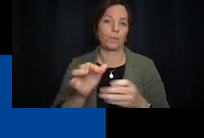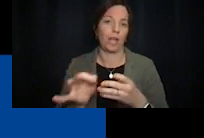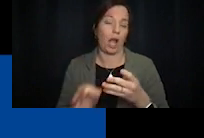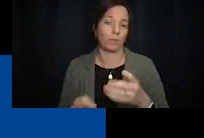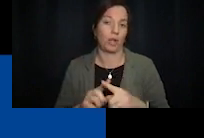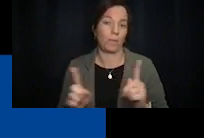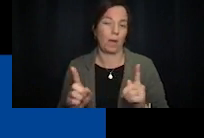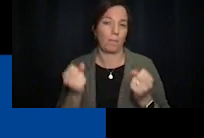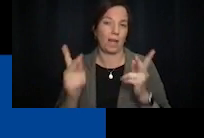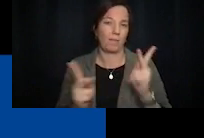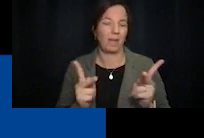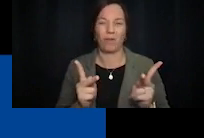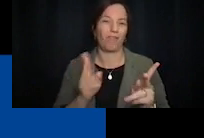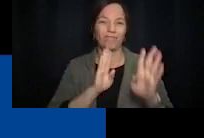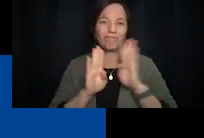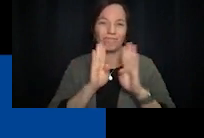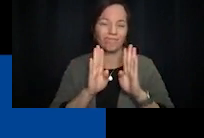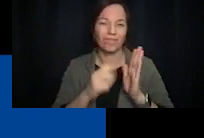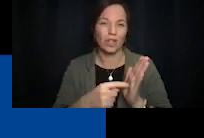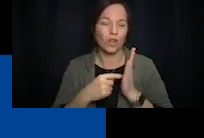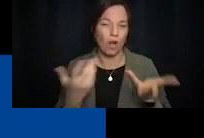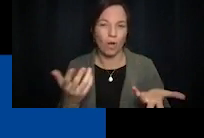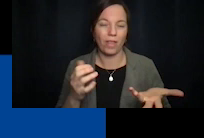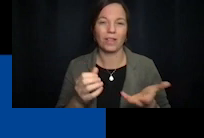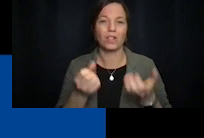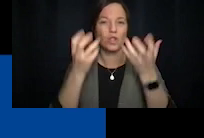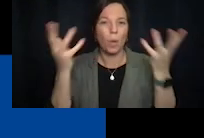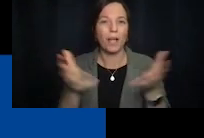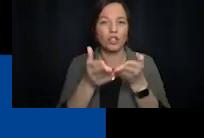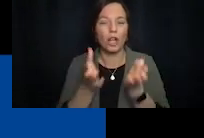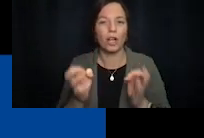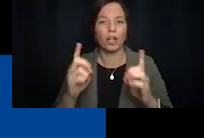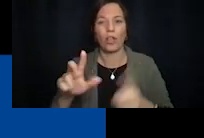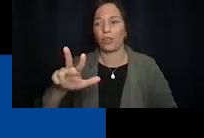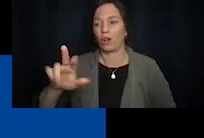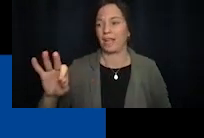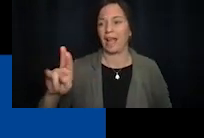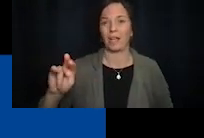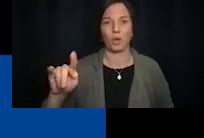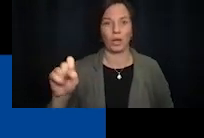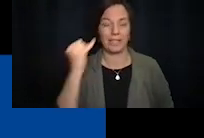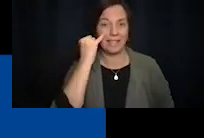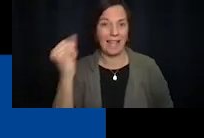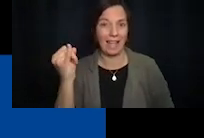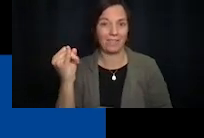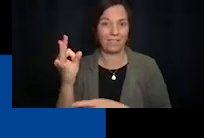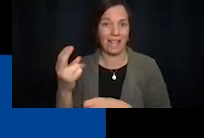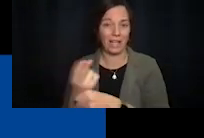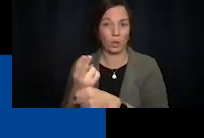expressed frustration that there is so much general education, 39 units, if student takes it, the CSU GE breath